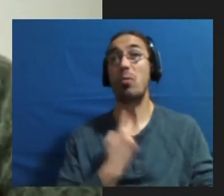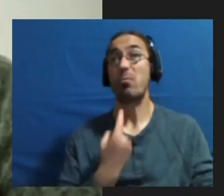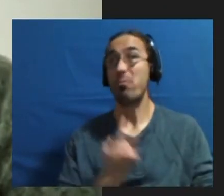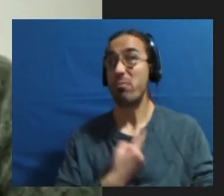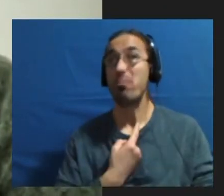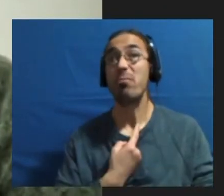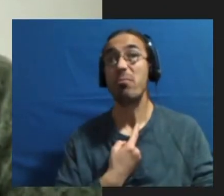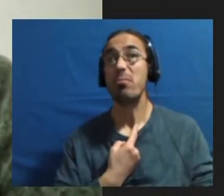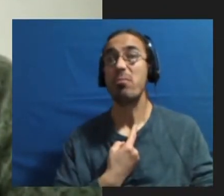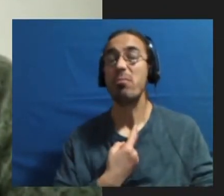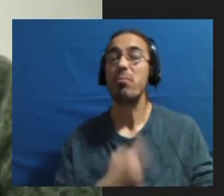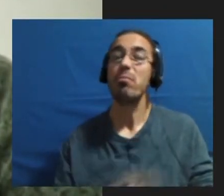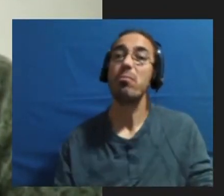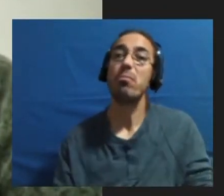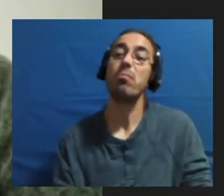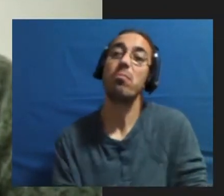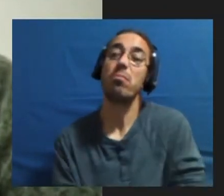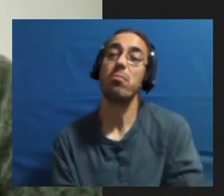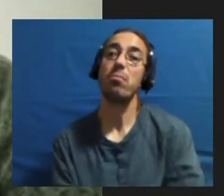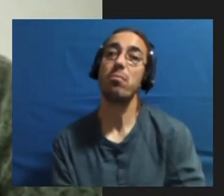Um